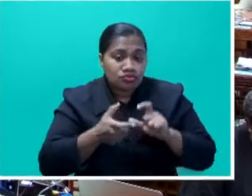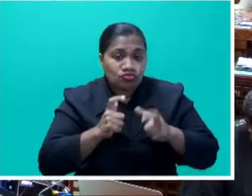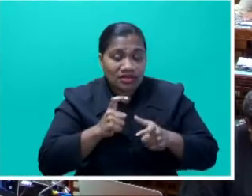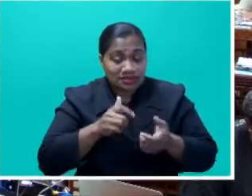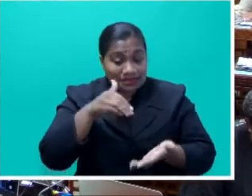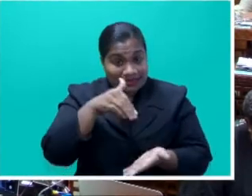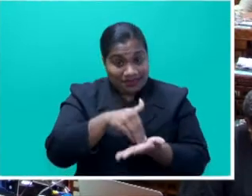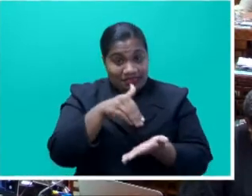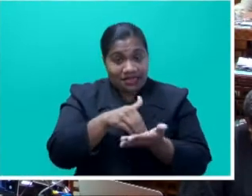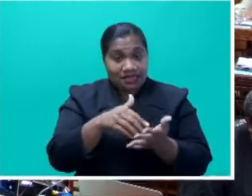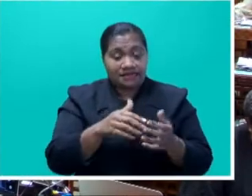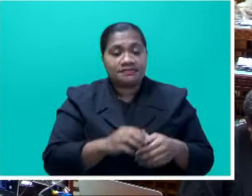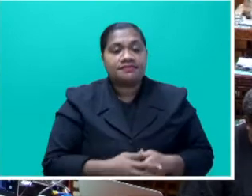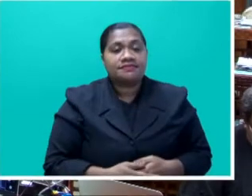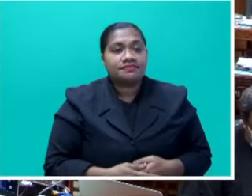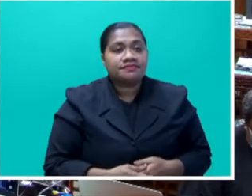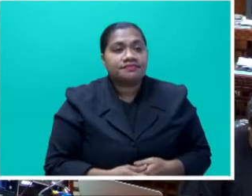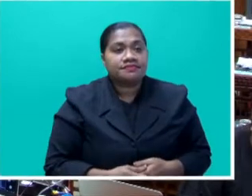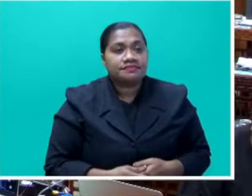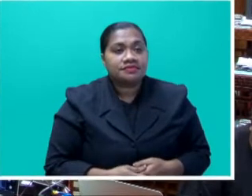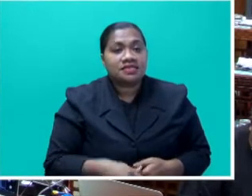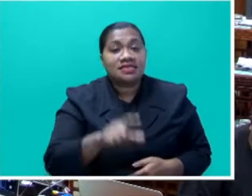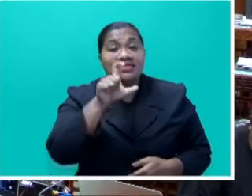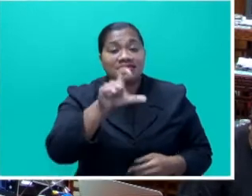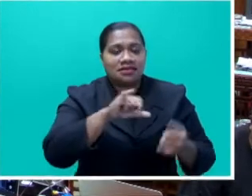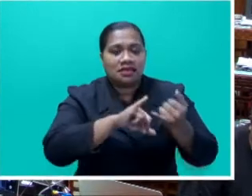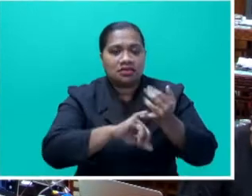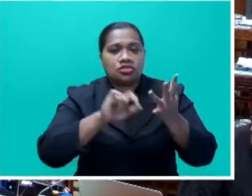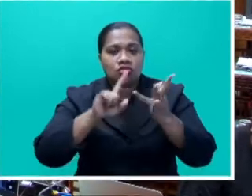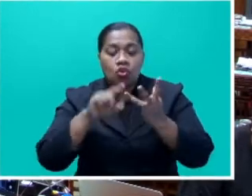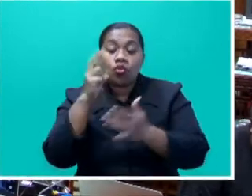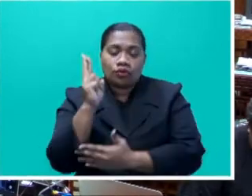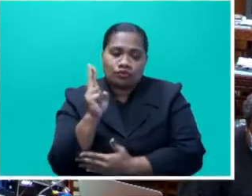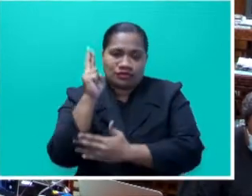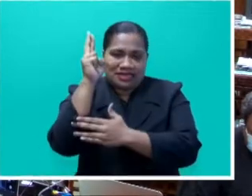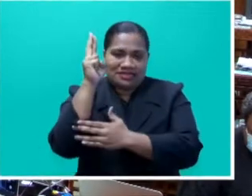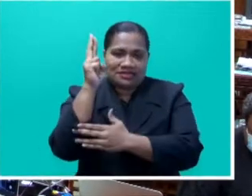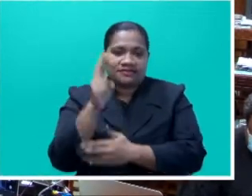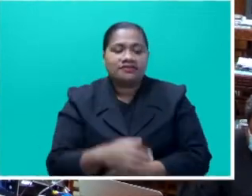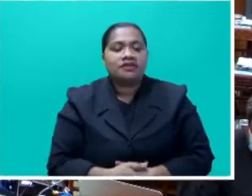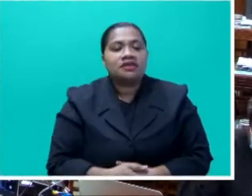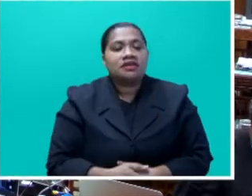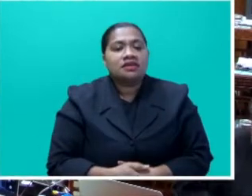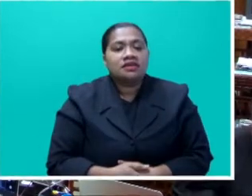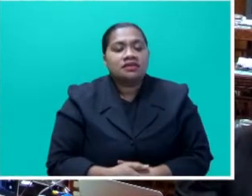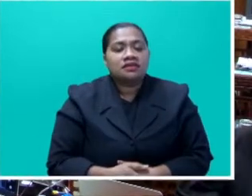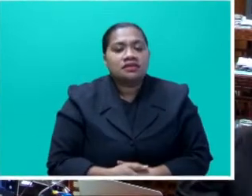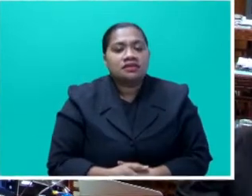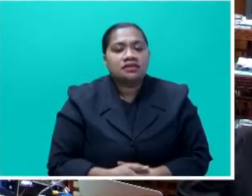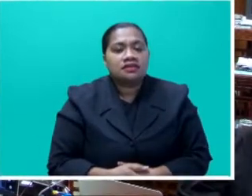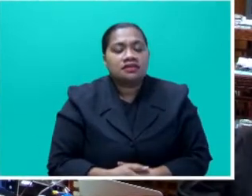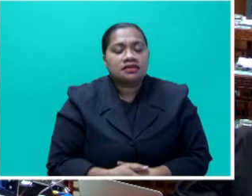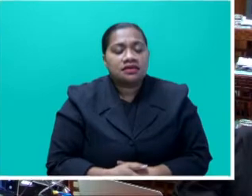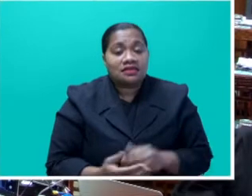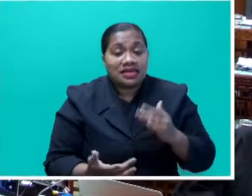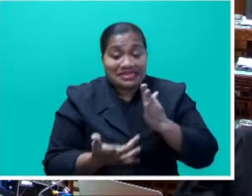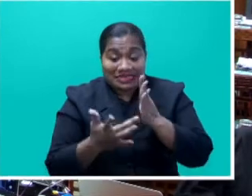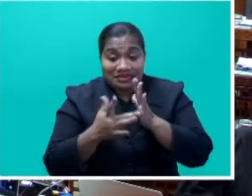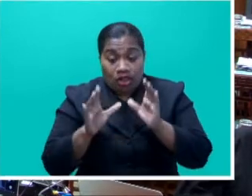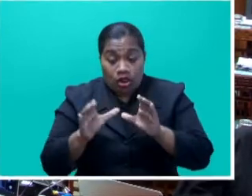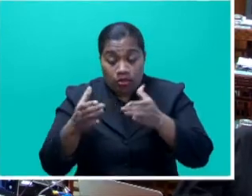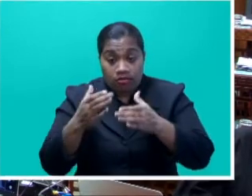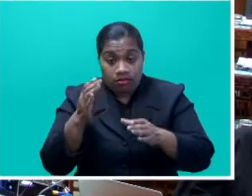the CSO representatives. The technical working group consists of the health